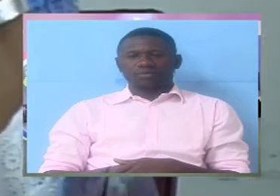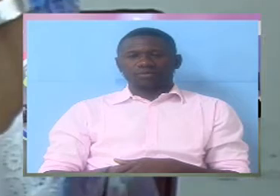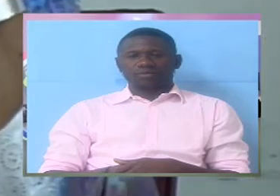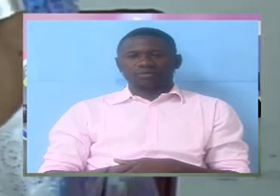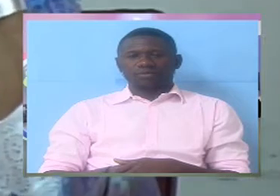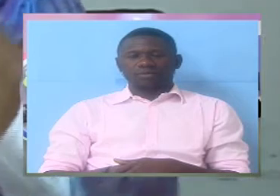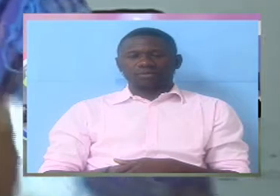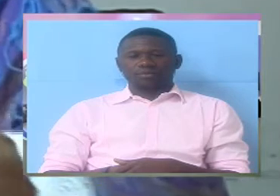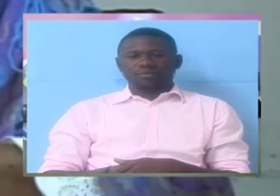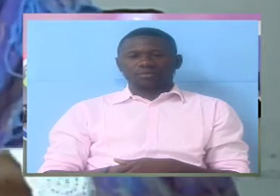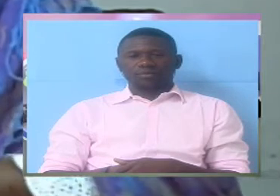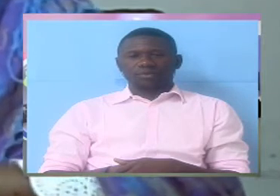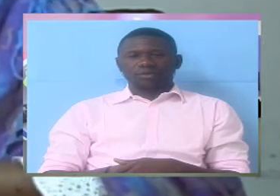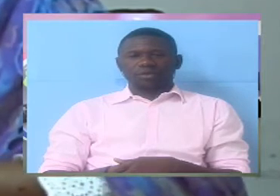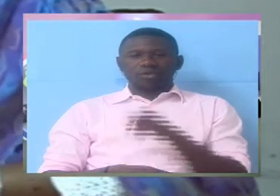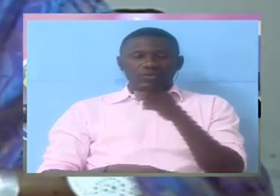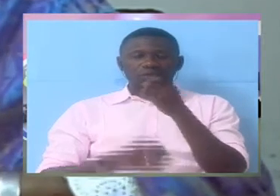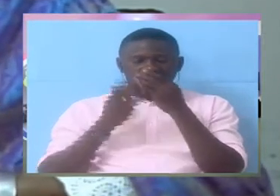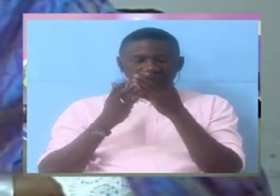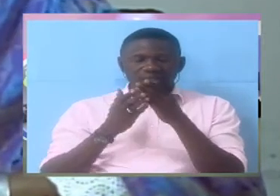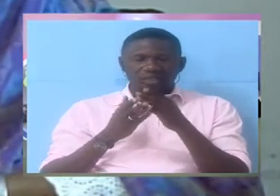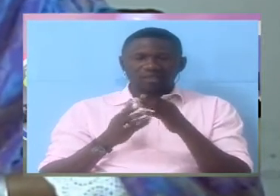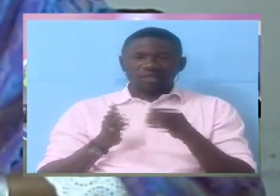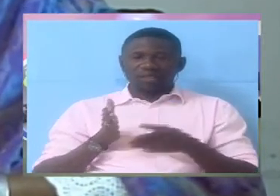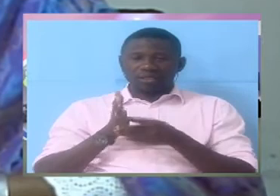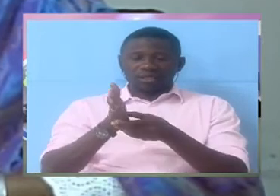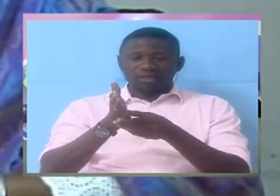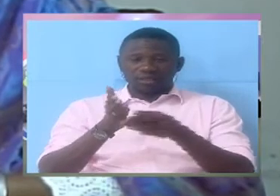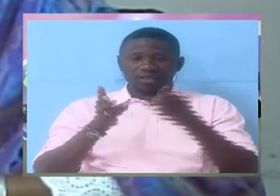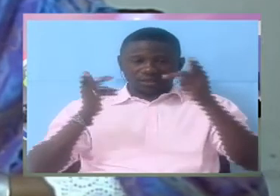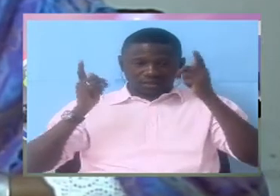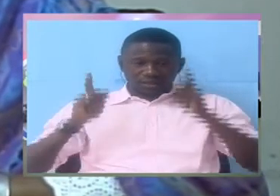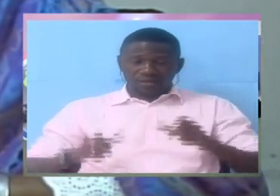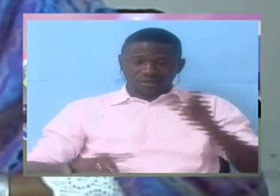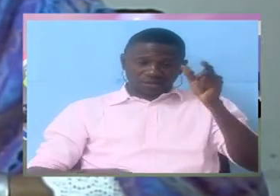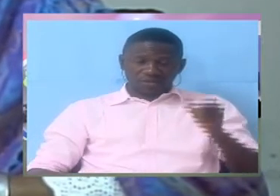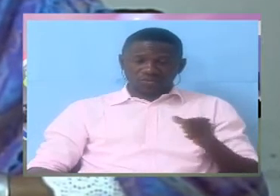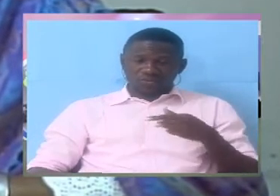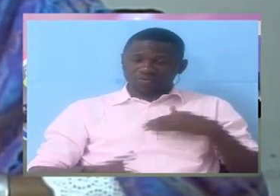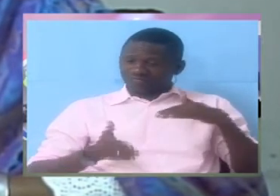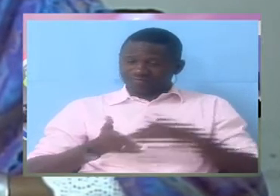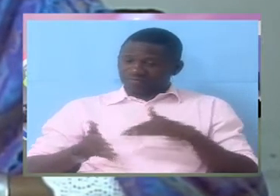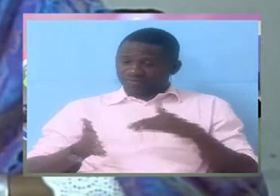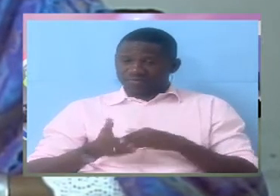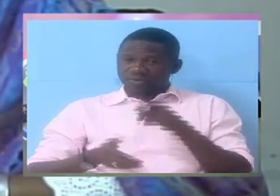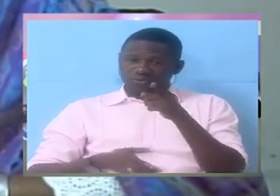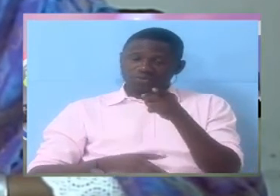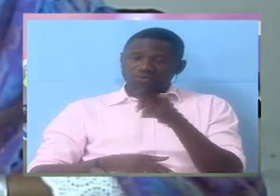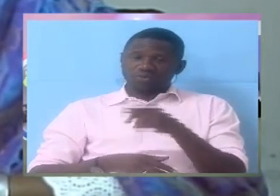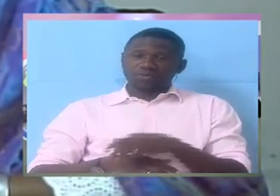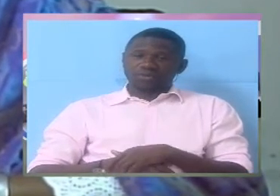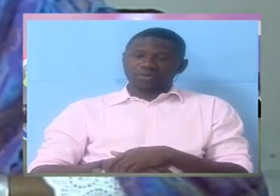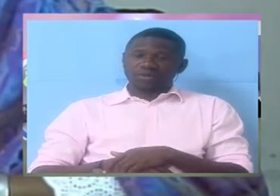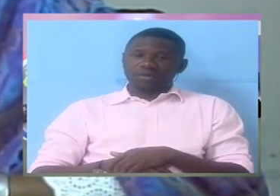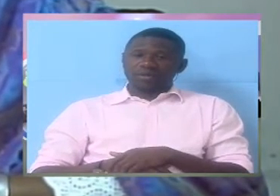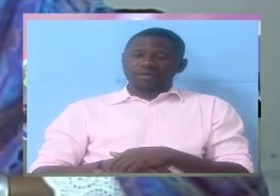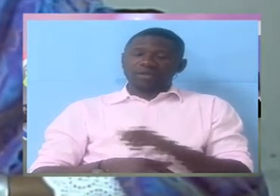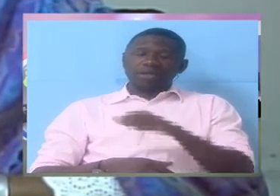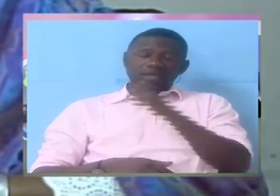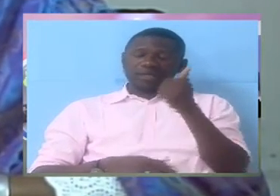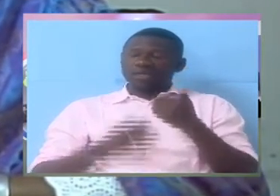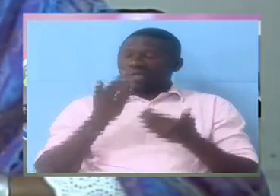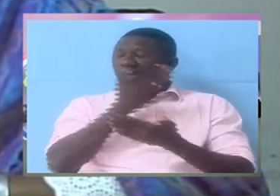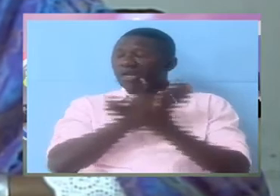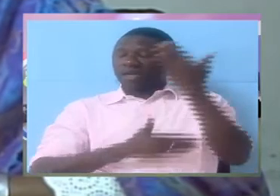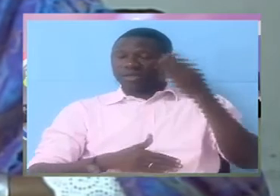You said the lead counsel was pressurizing you. Lead counsel be and yet earlier you had